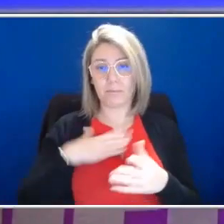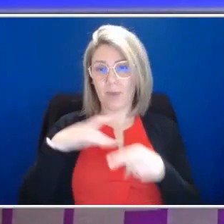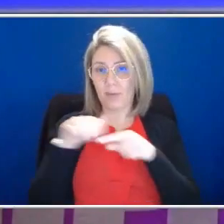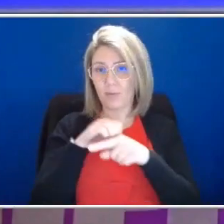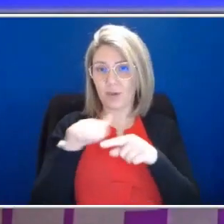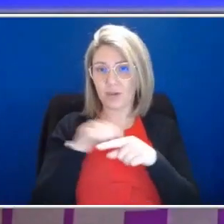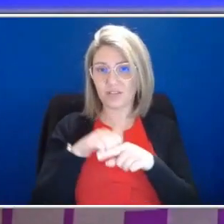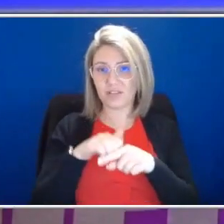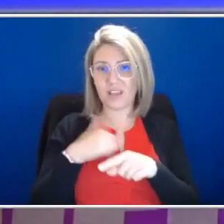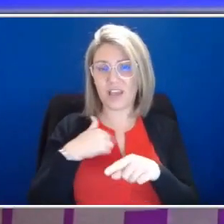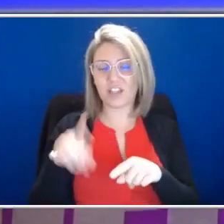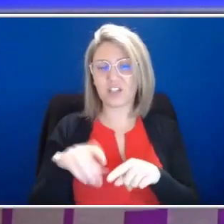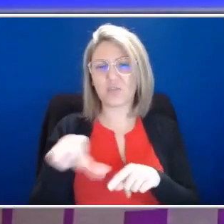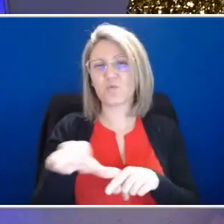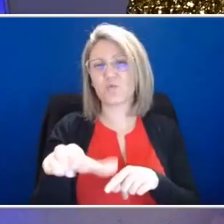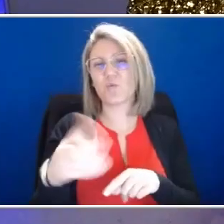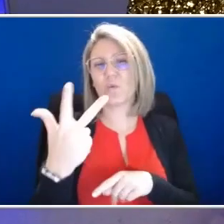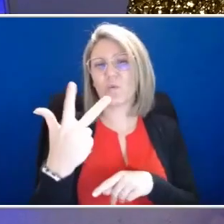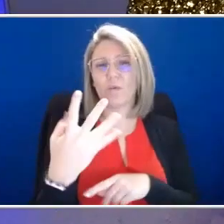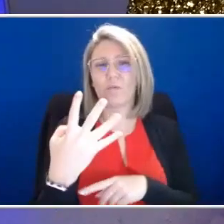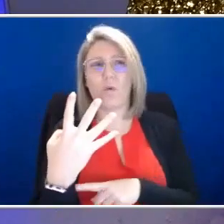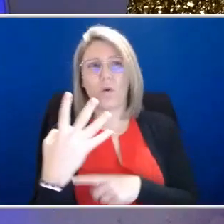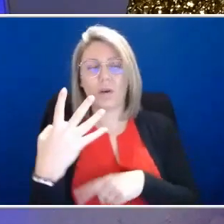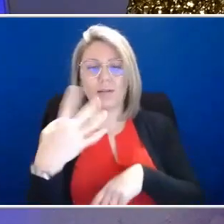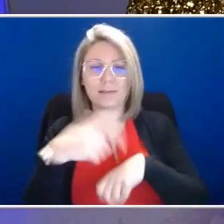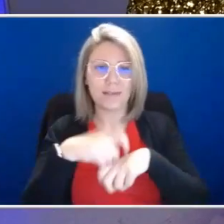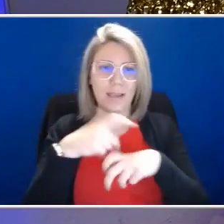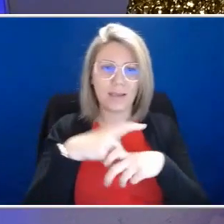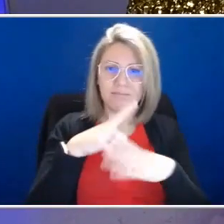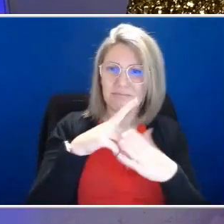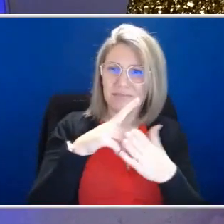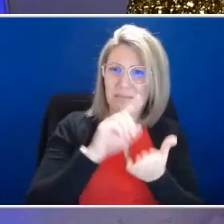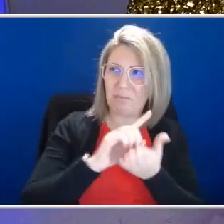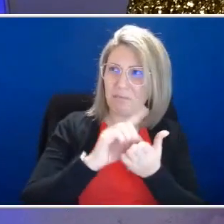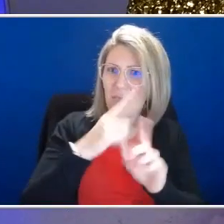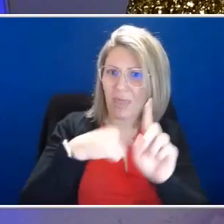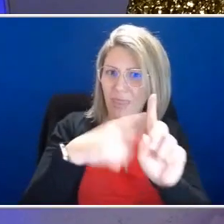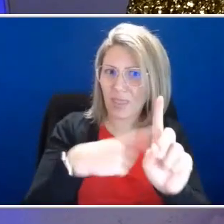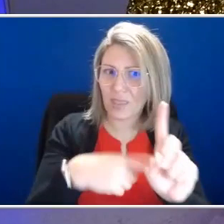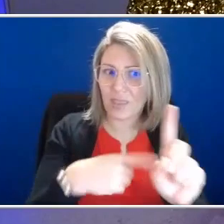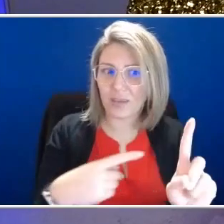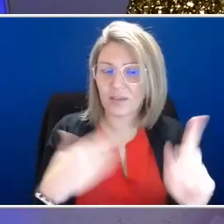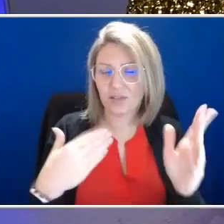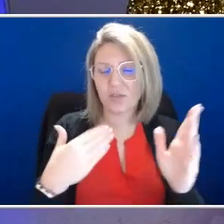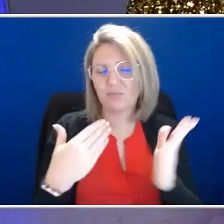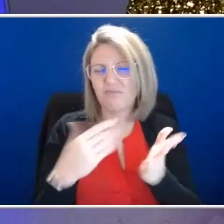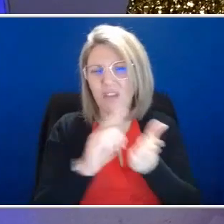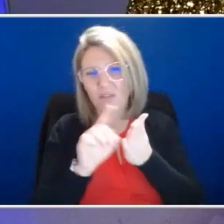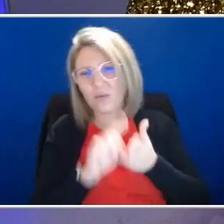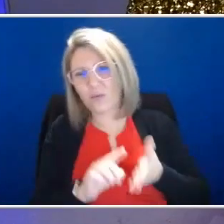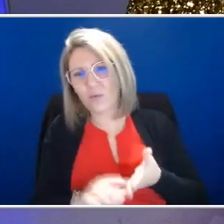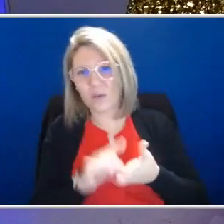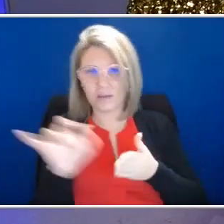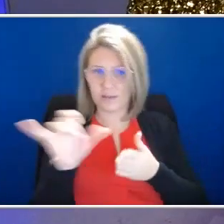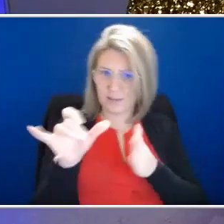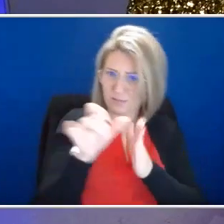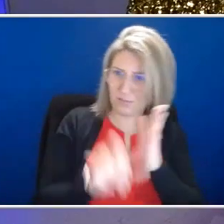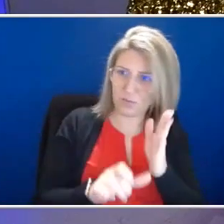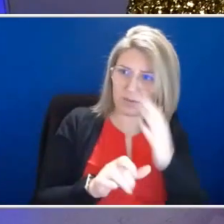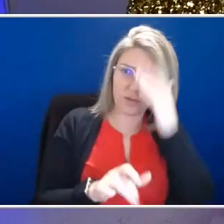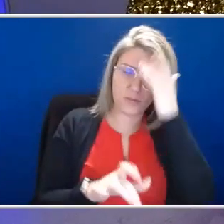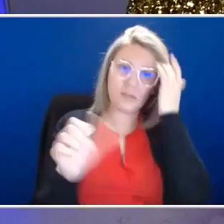times a month. Wow. So every week. So 3 to 4 times a month you're doing the similar procedure you did on Kyle to other